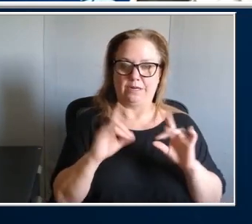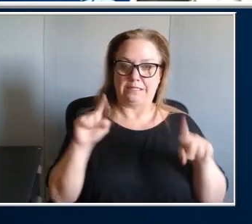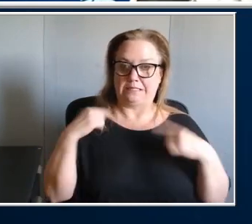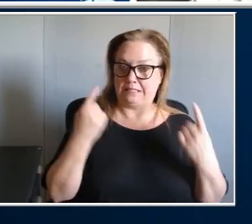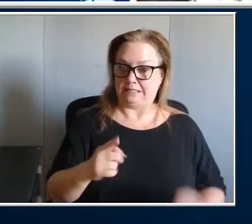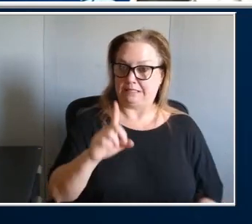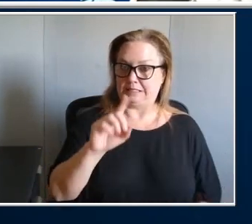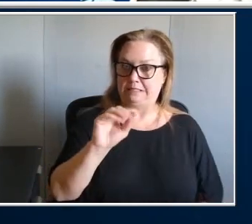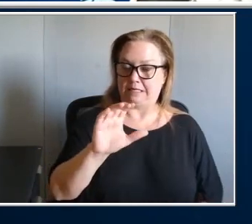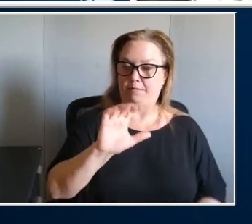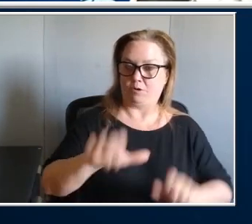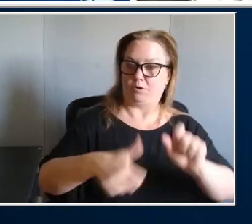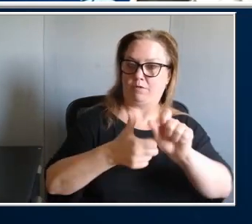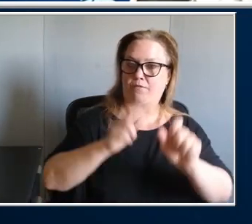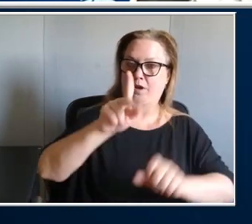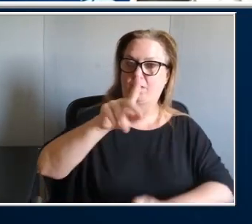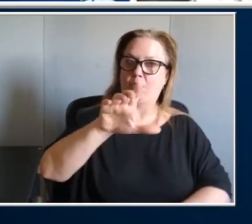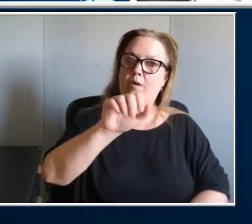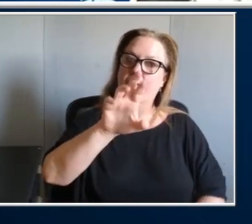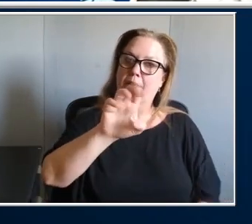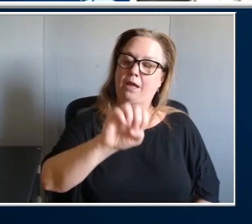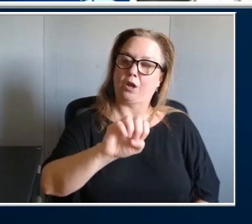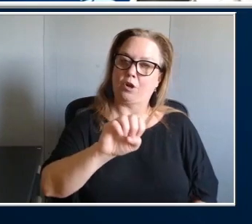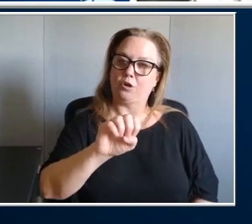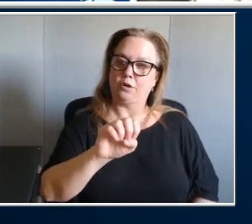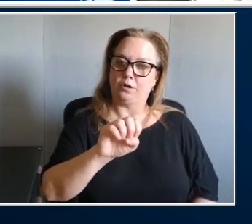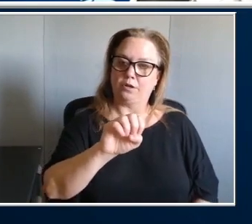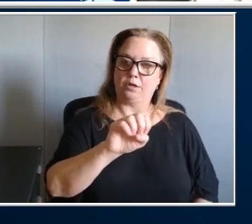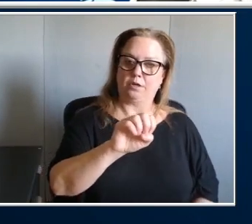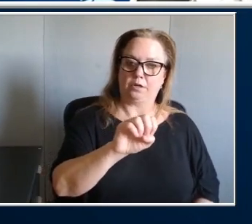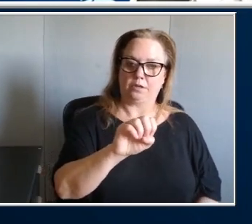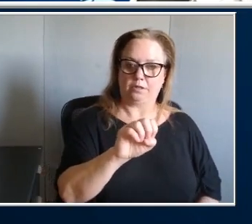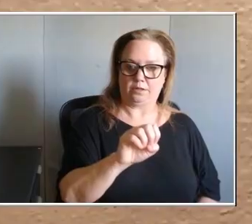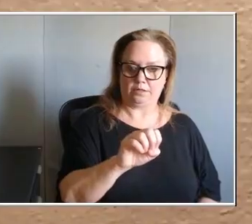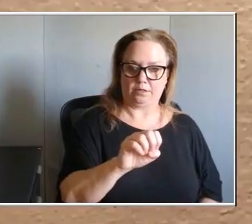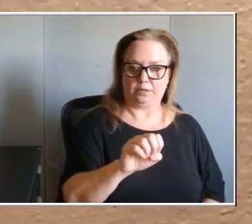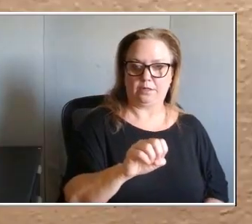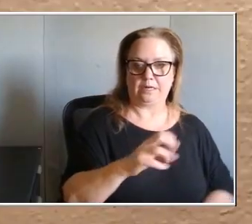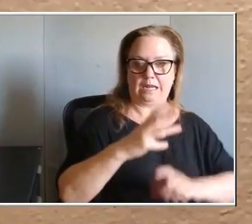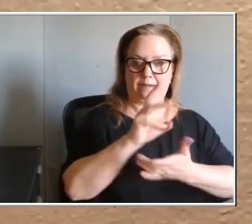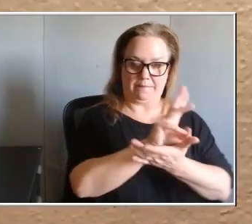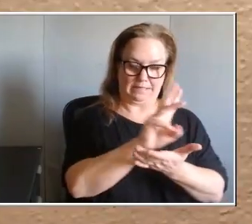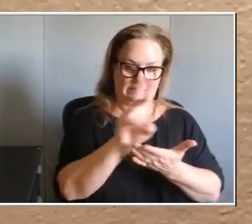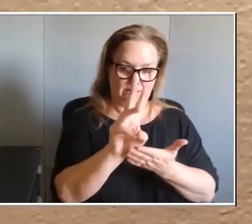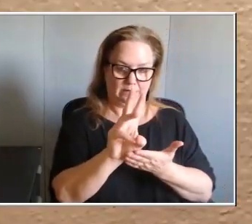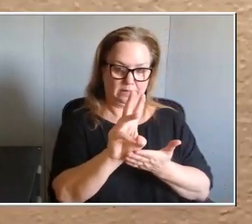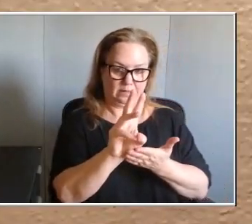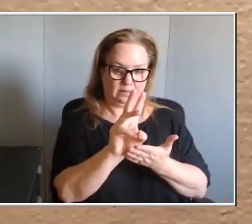what kind of follow-up care are you getting now? What are you doing? I did have my 6-week